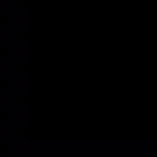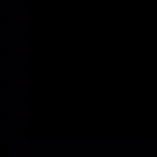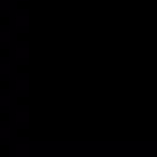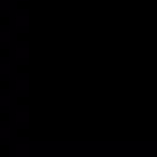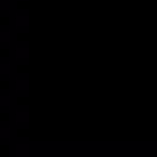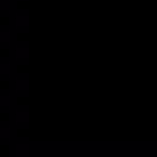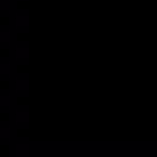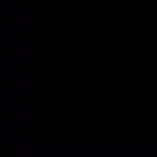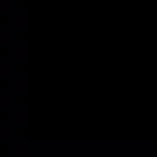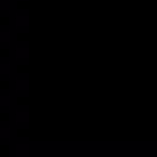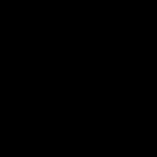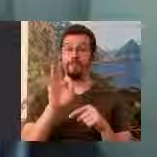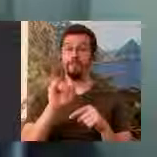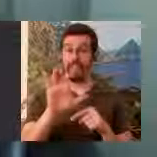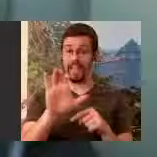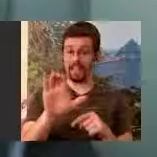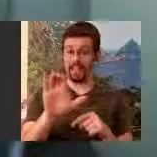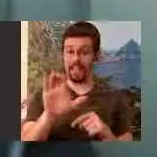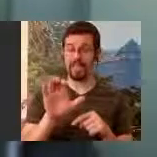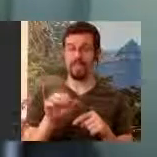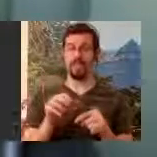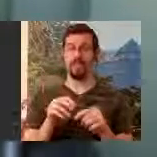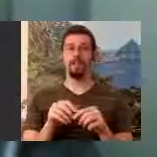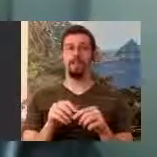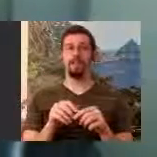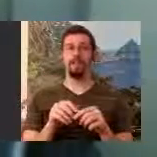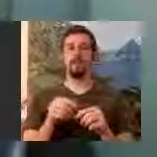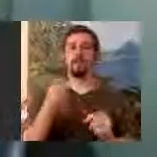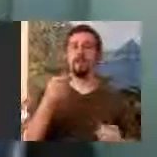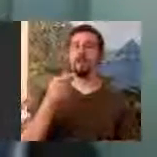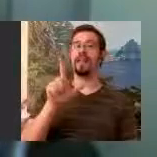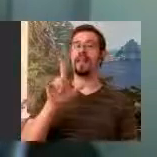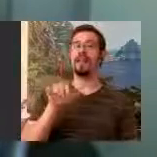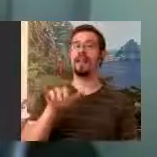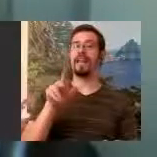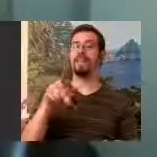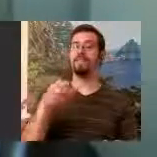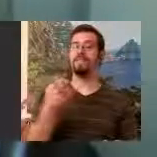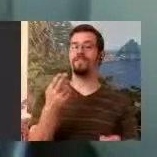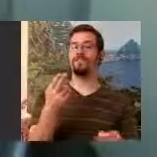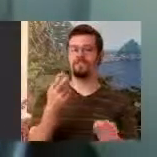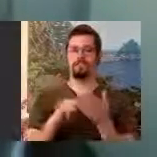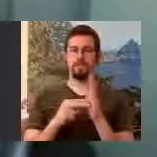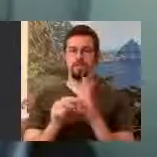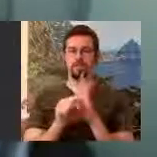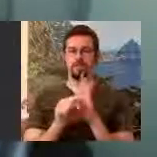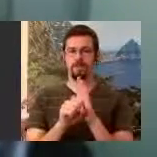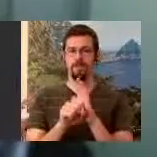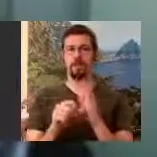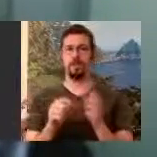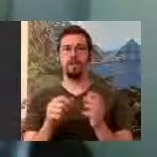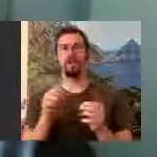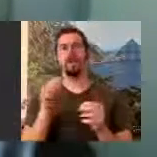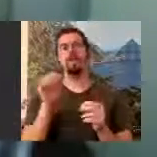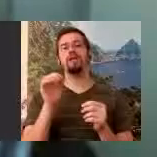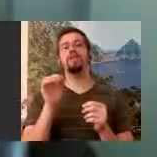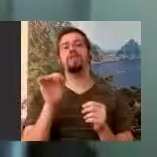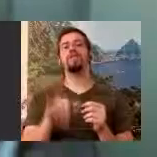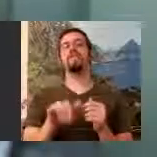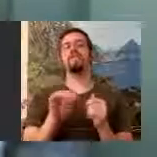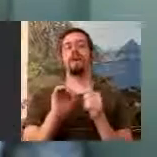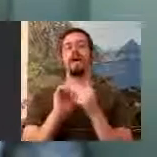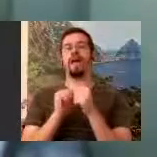word, yeah. So, Glyph, G stands for glyphs, yeah, because that's the way we call them. We call SignWriting symbols here